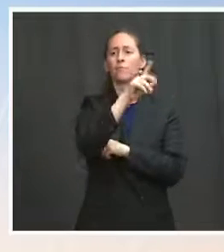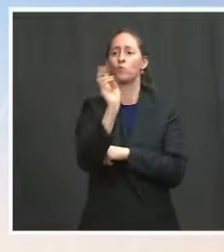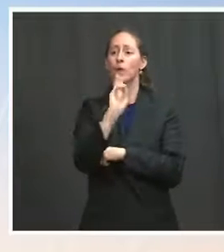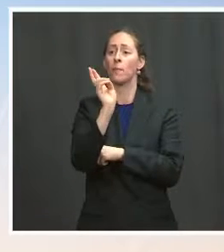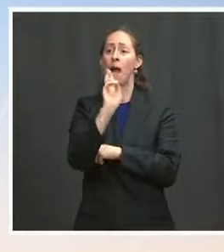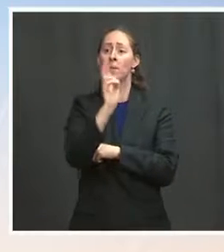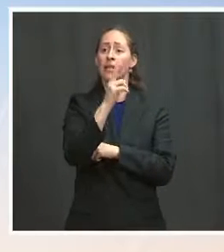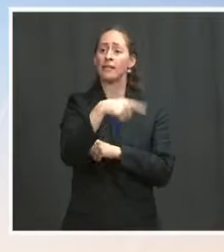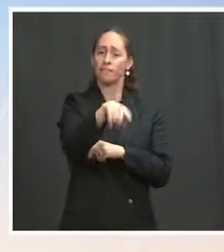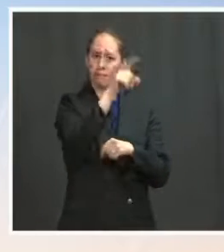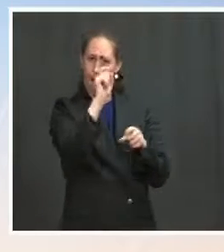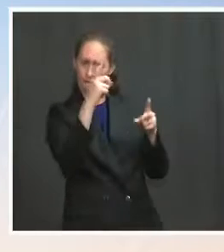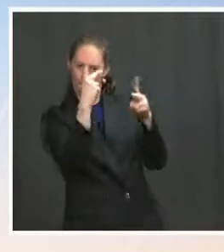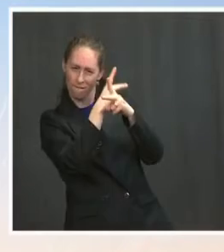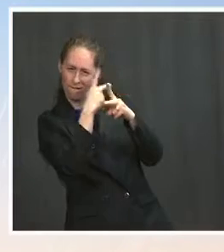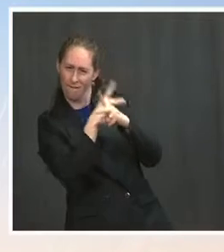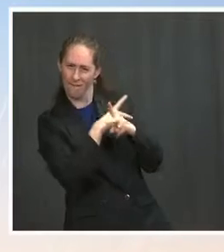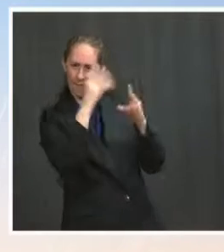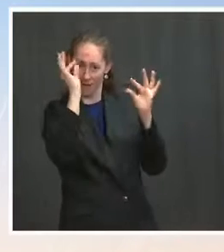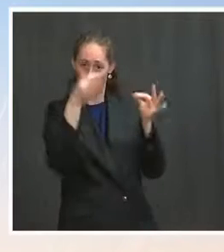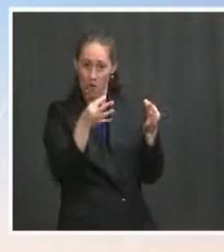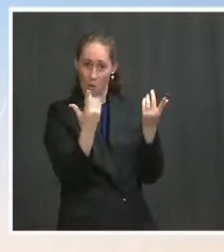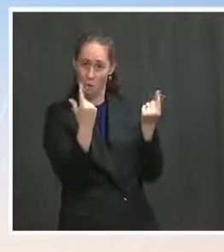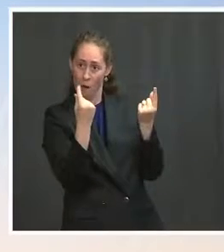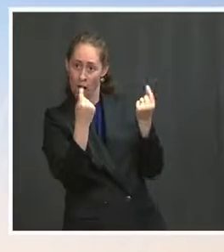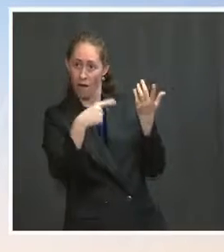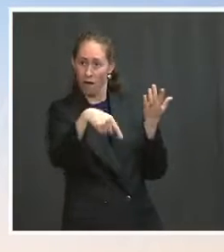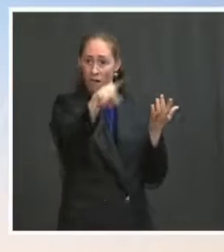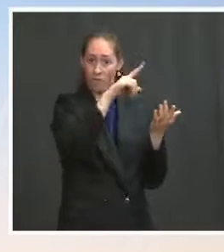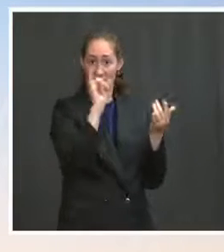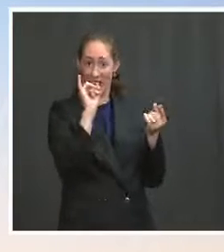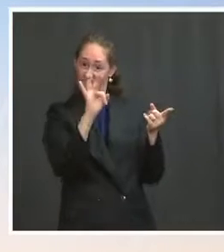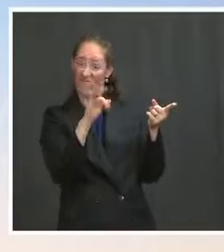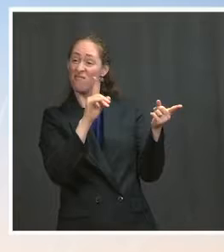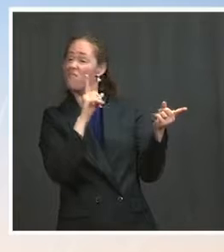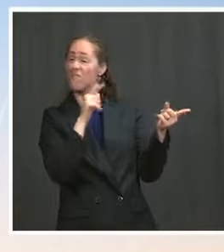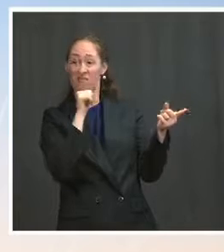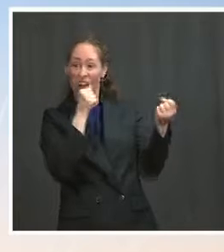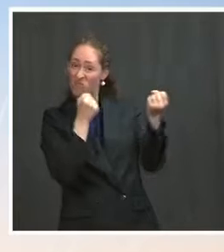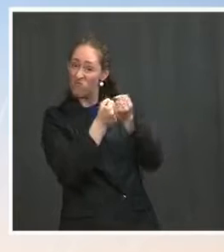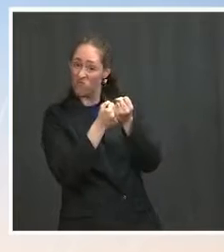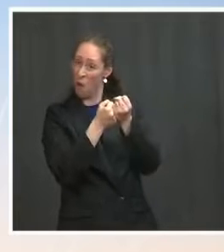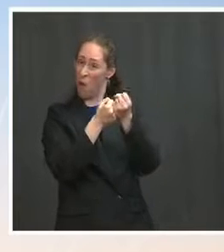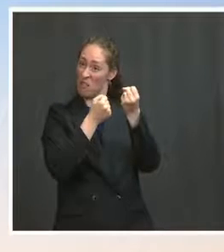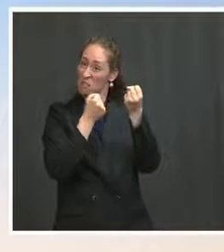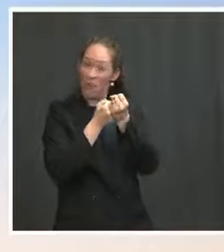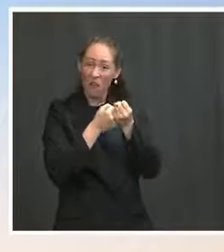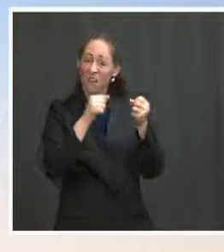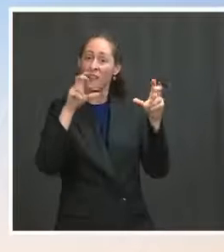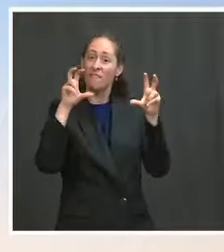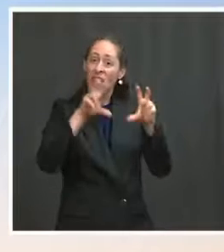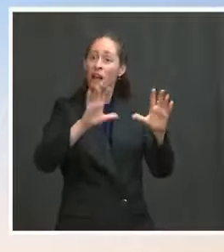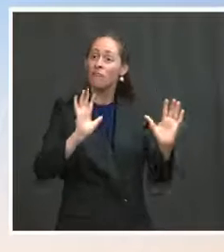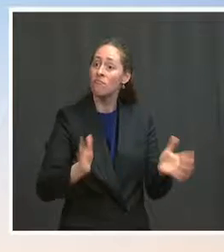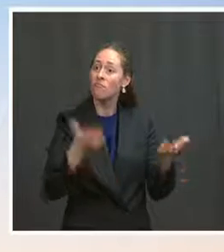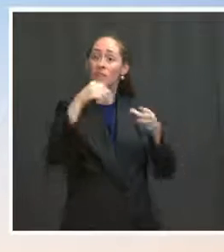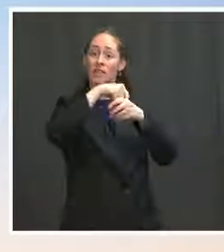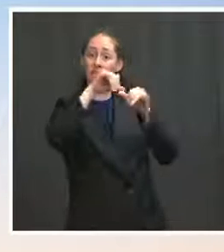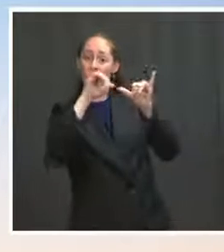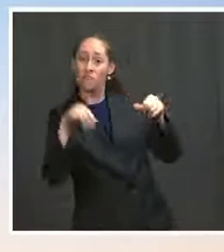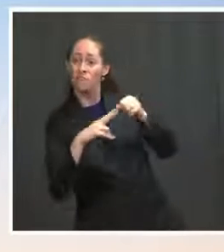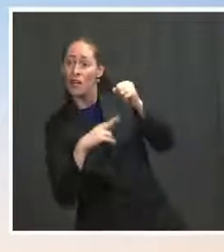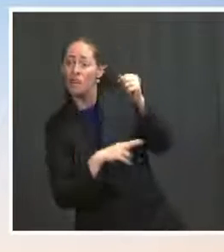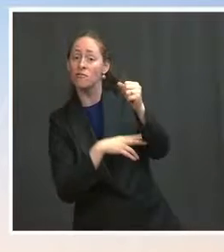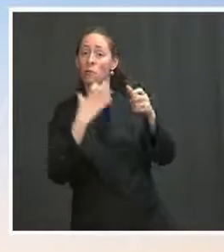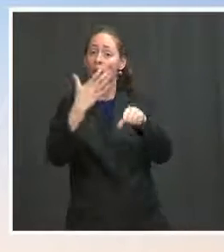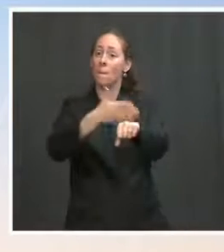going to vote against a historic investment in infrastructure that's going to rebuild roads and railways and bridges in their communities simply